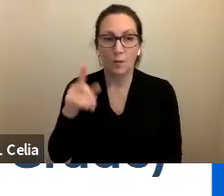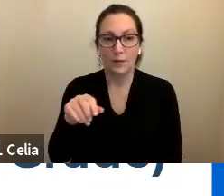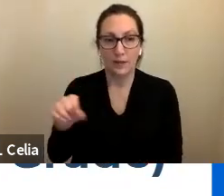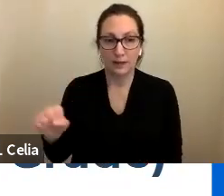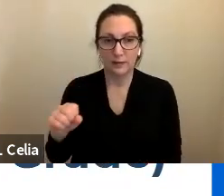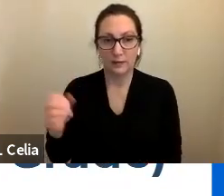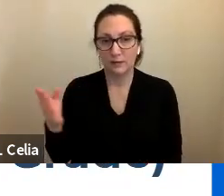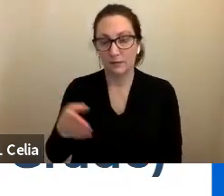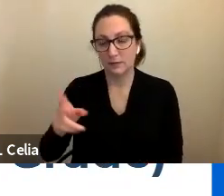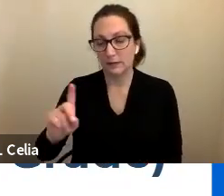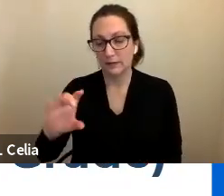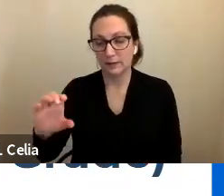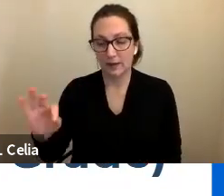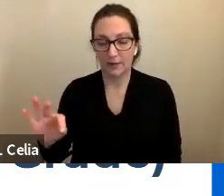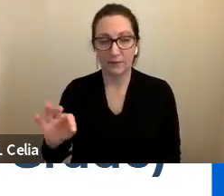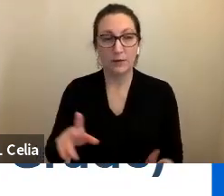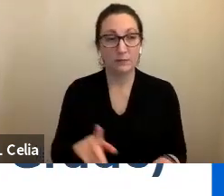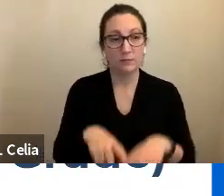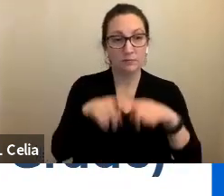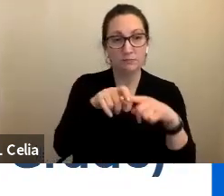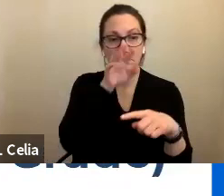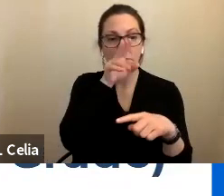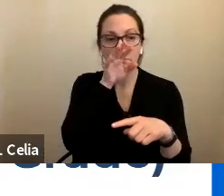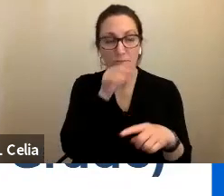Pause and let you look at this.